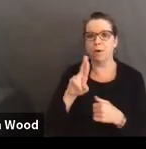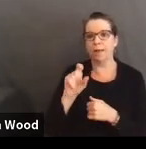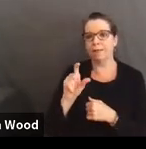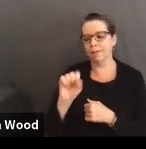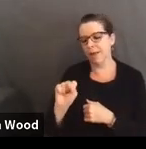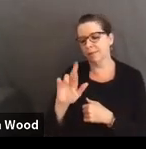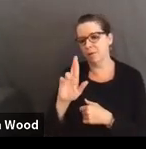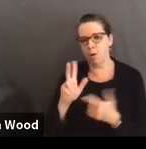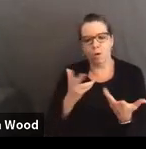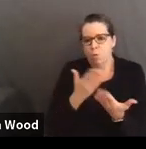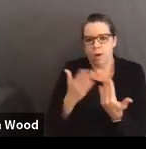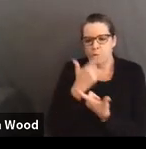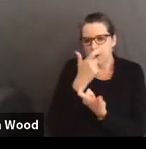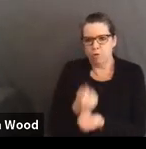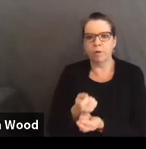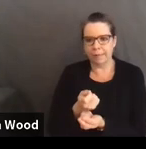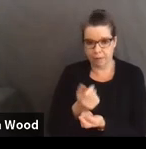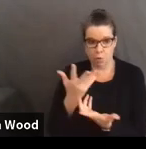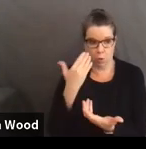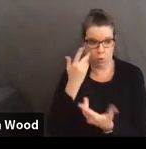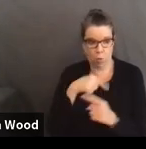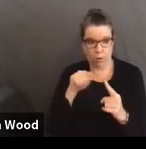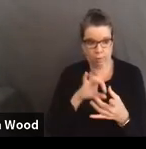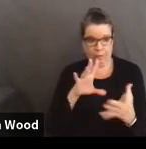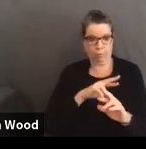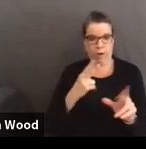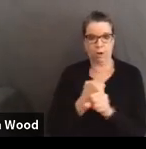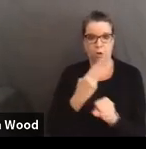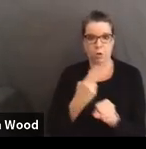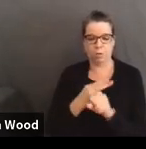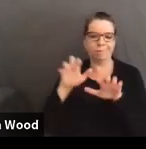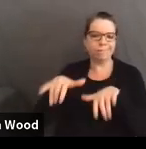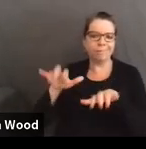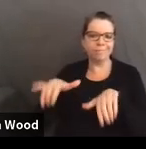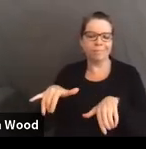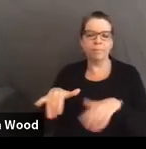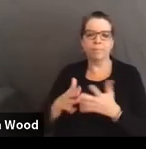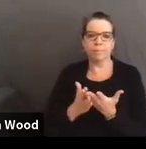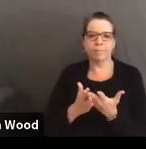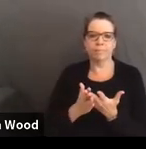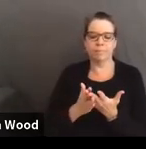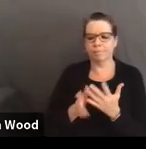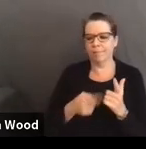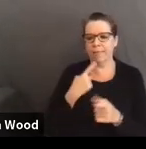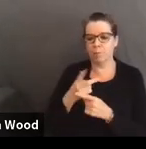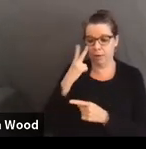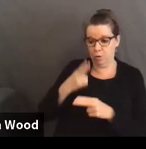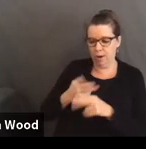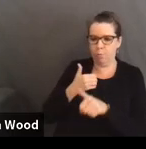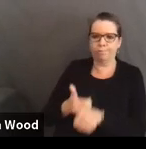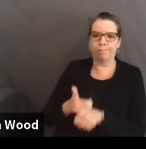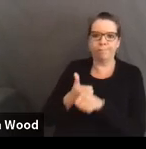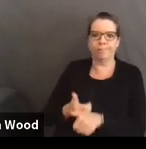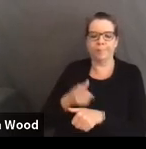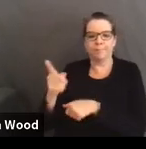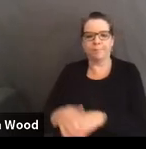released or whatever you're interested in. Please take a moment to take that survey. It's very quick, and then we can keep you up to date. I do